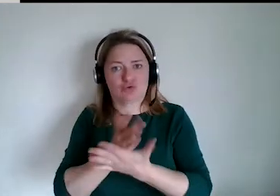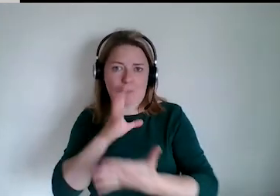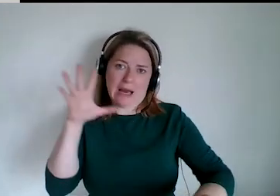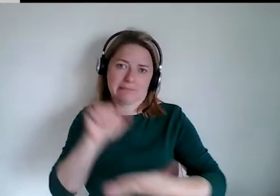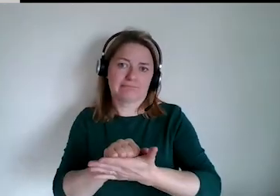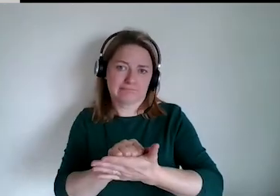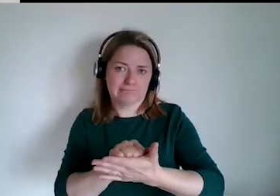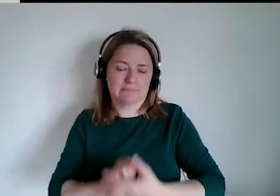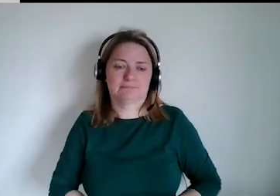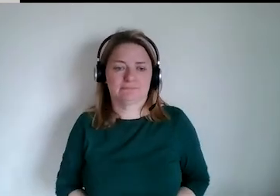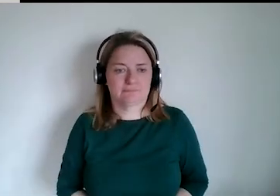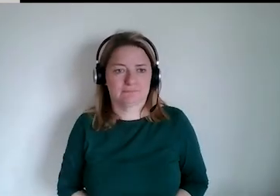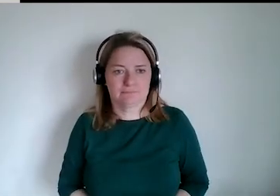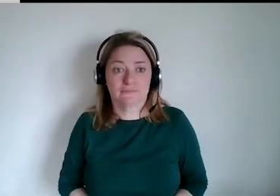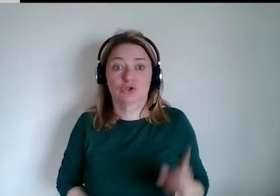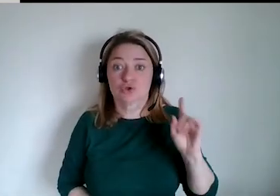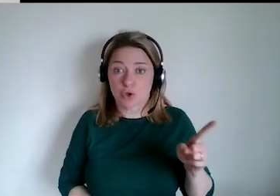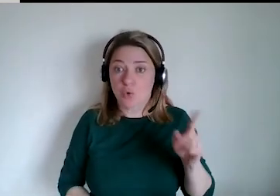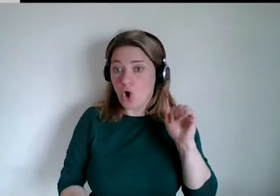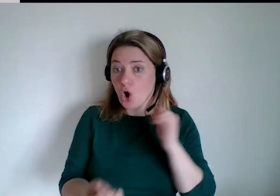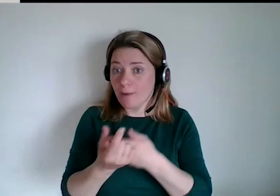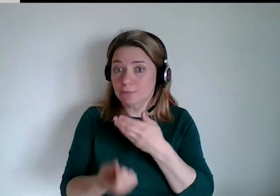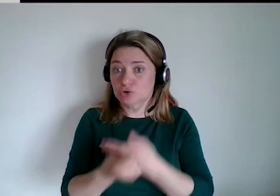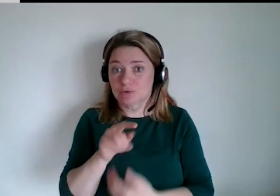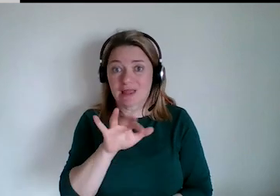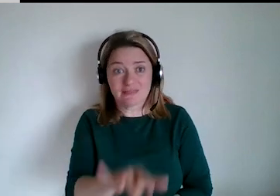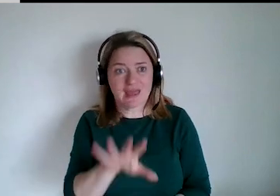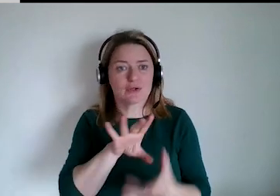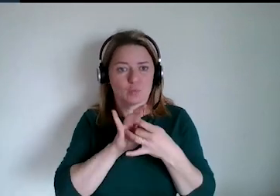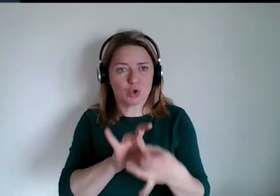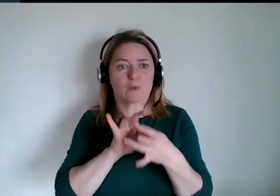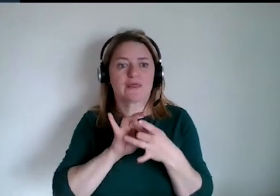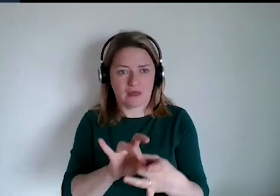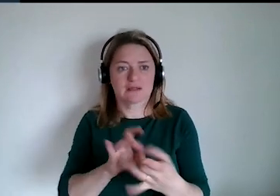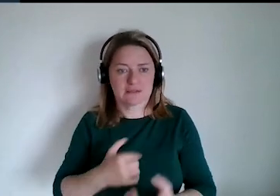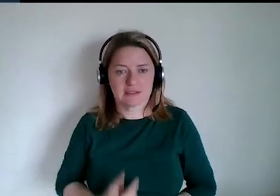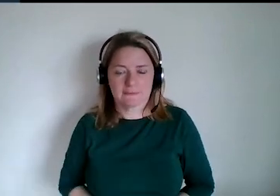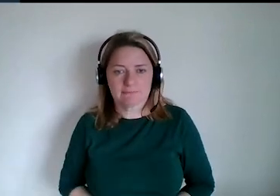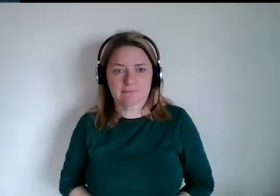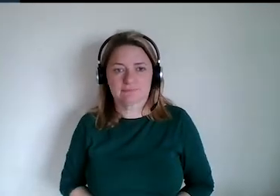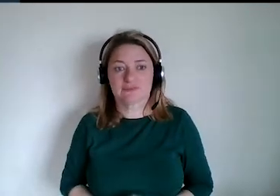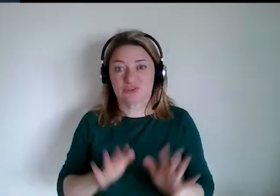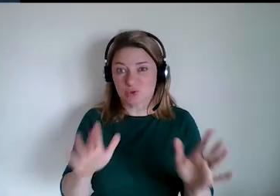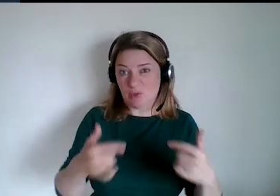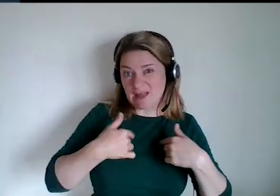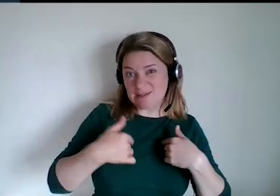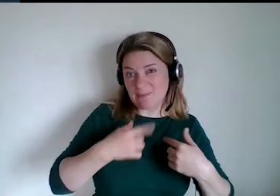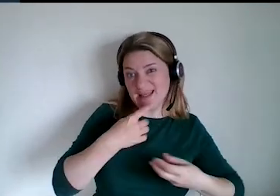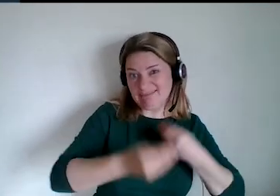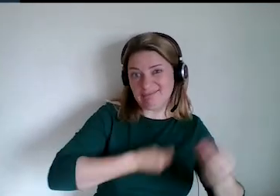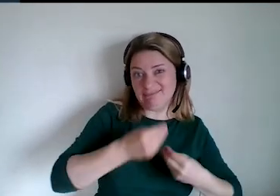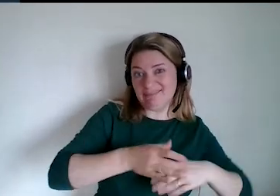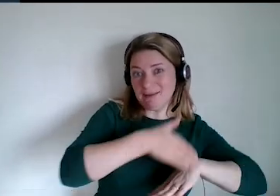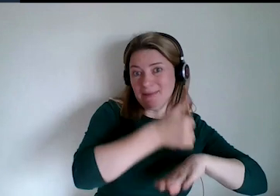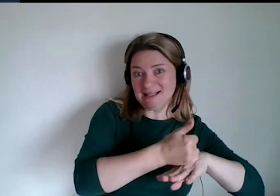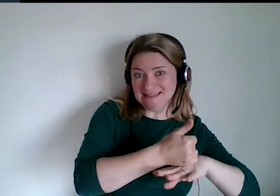the opportunity is there to work with us. So that's telling you a few swear words. Over